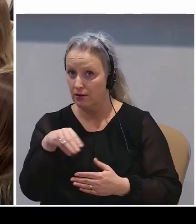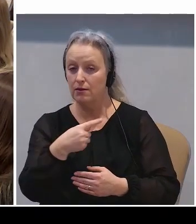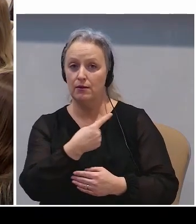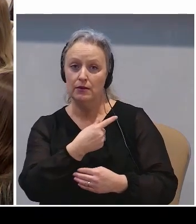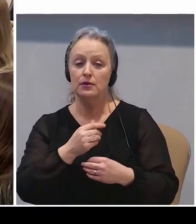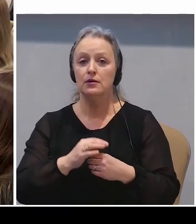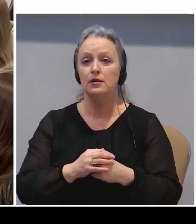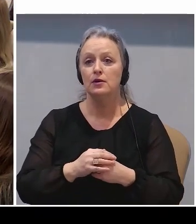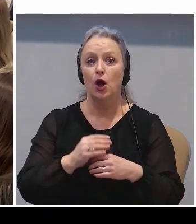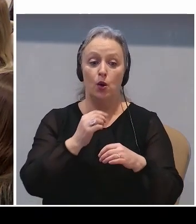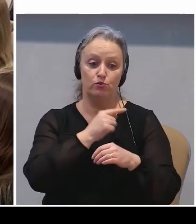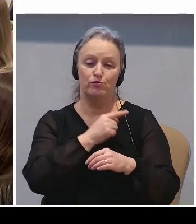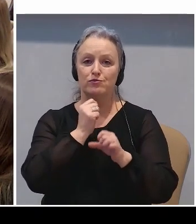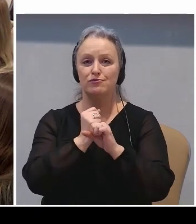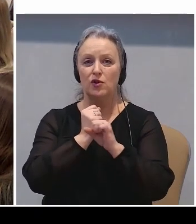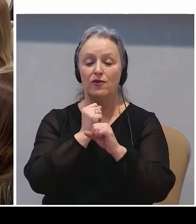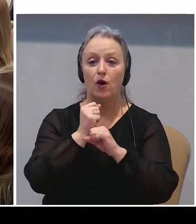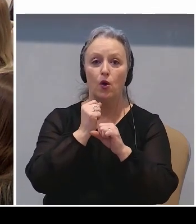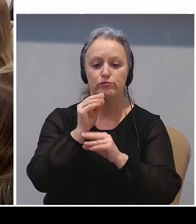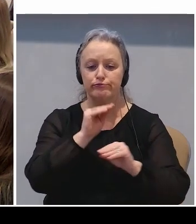and ultra-rare diseases.